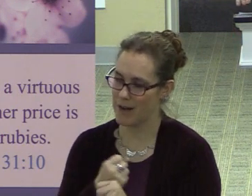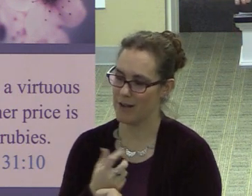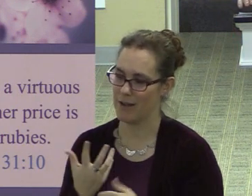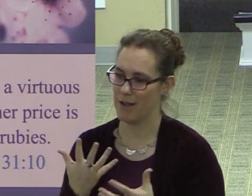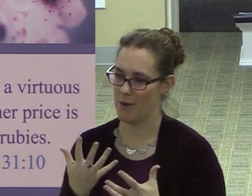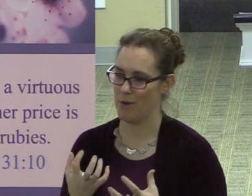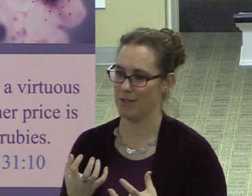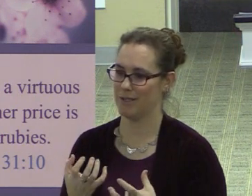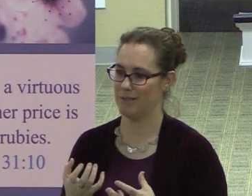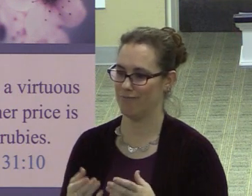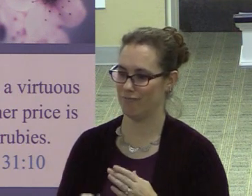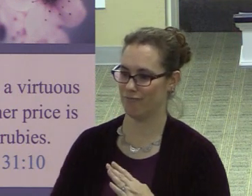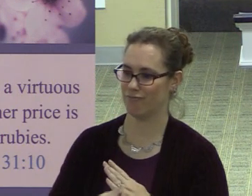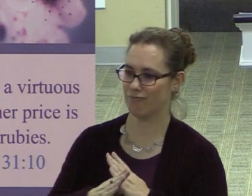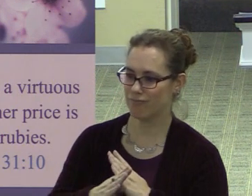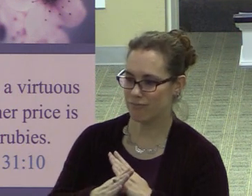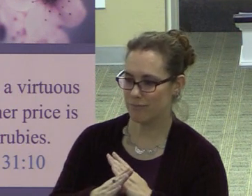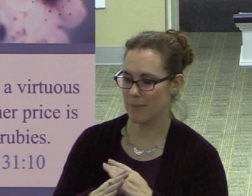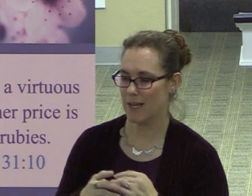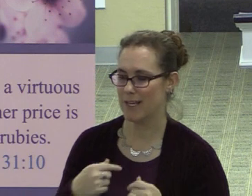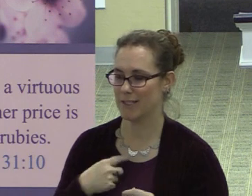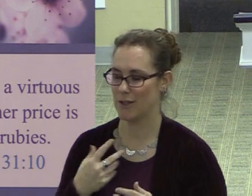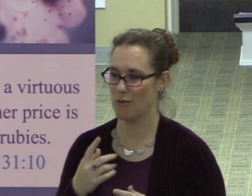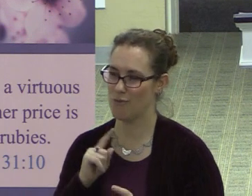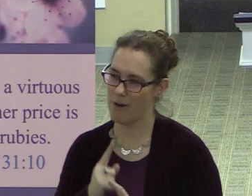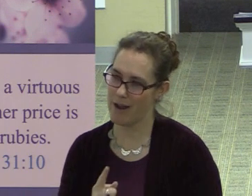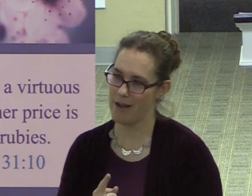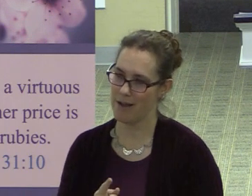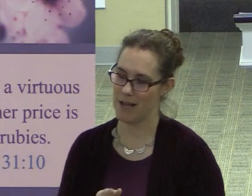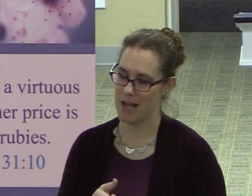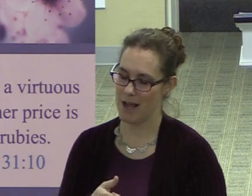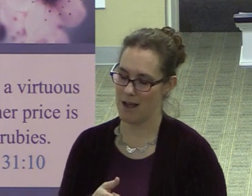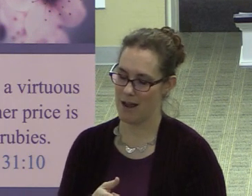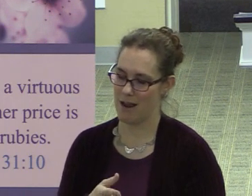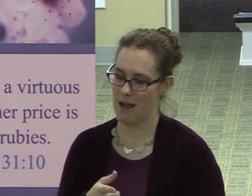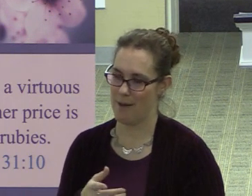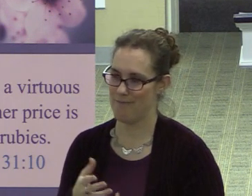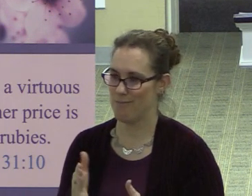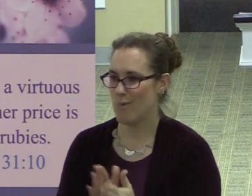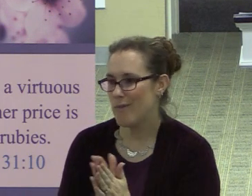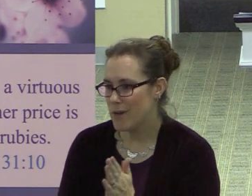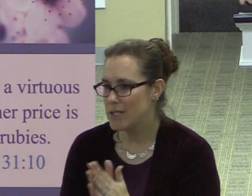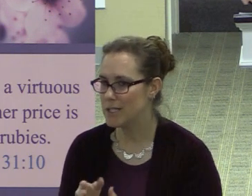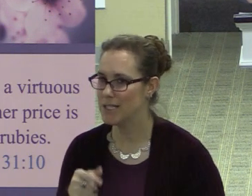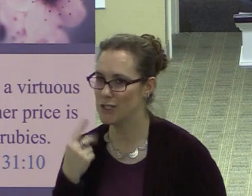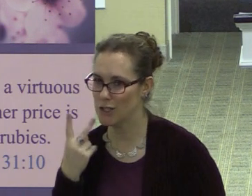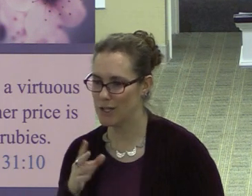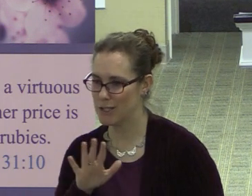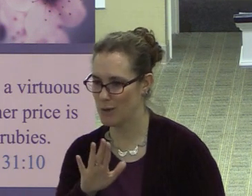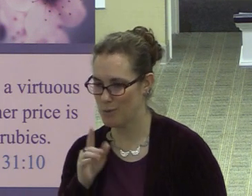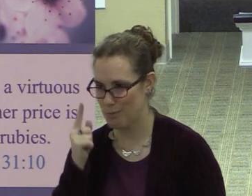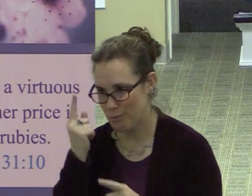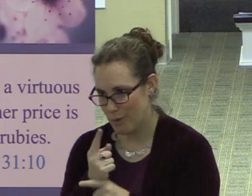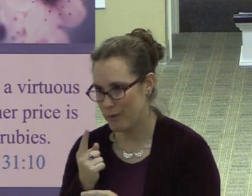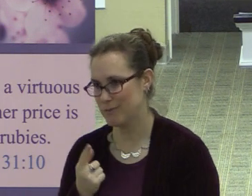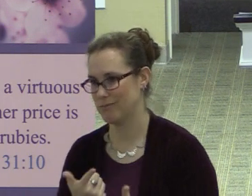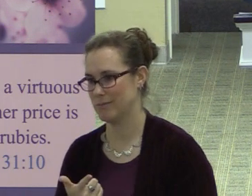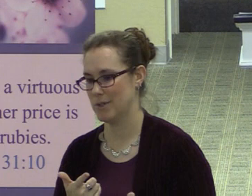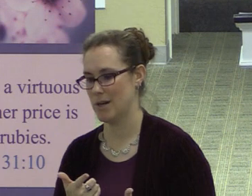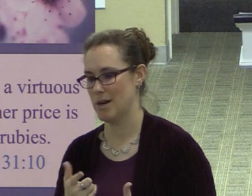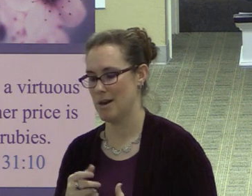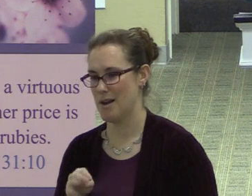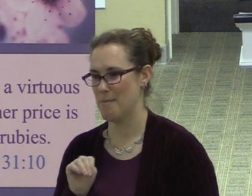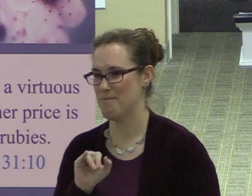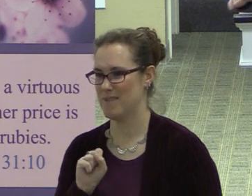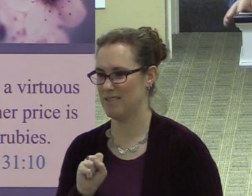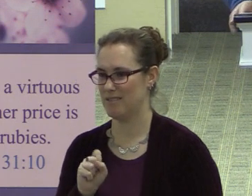a right motivation. He saw how his own brethren, how they were abused and mistreated. He wants to deliver